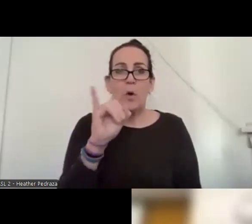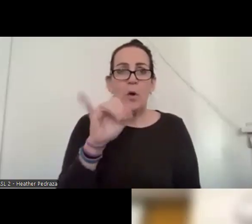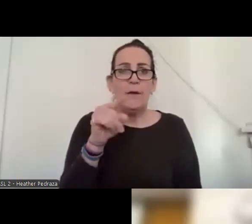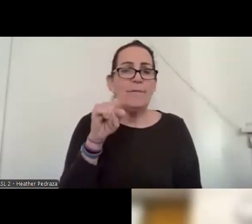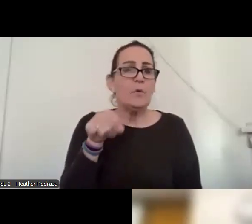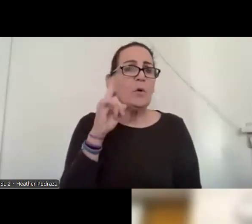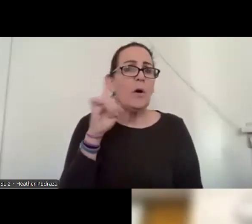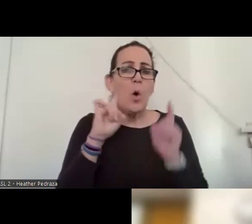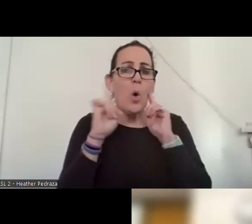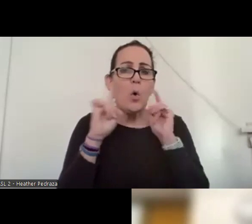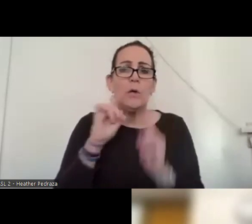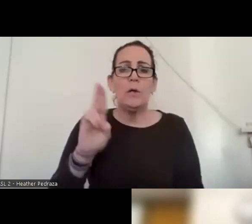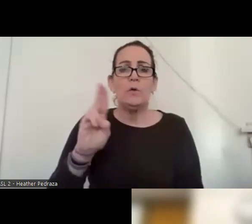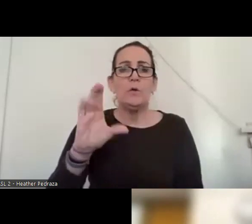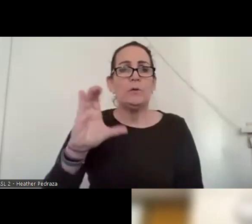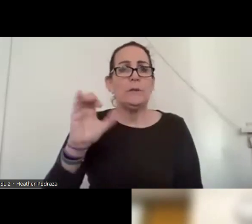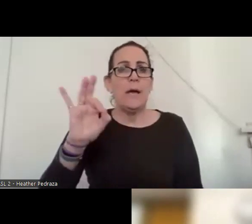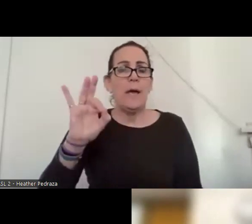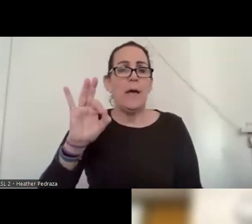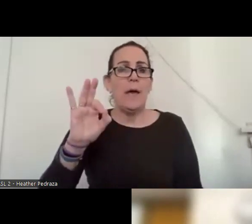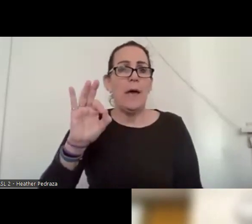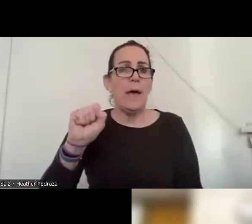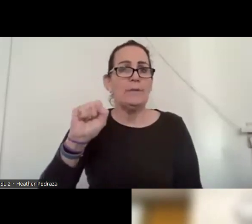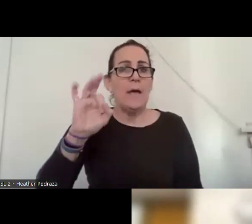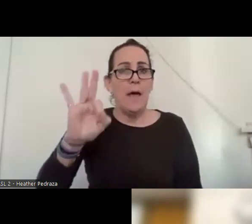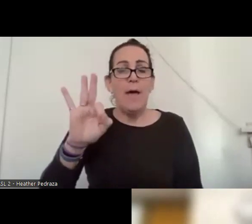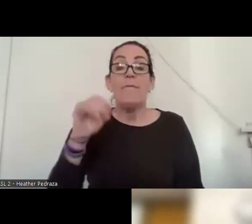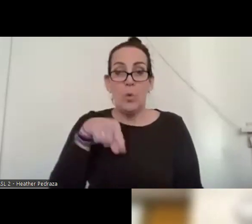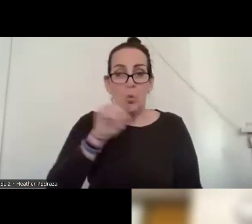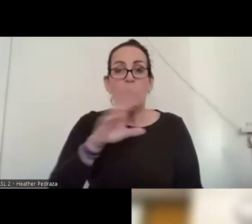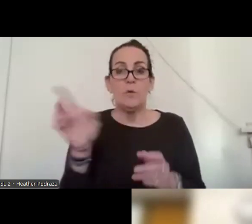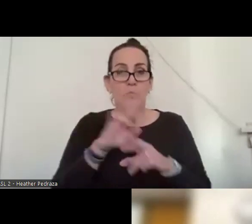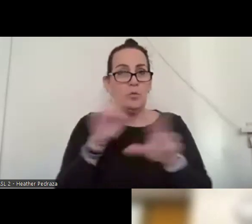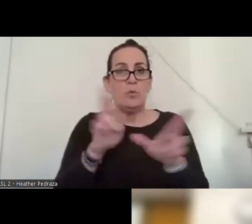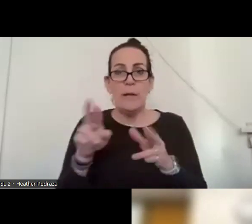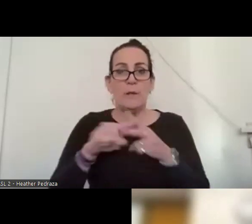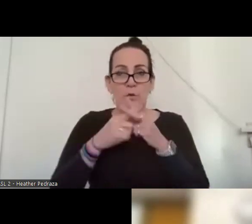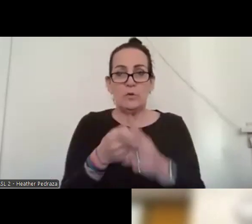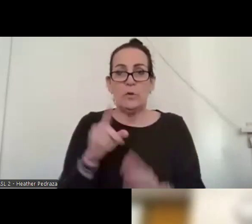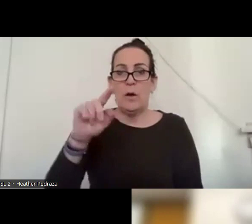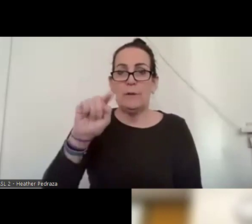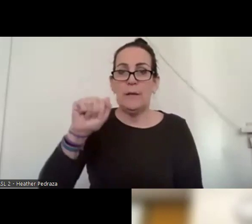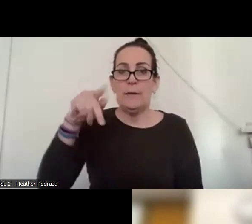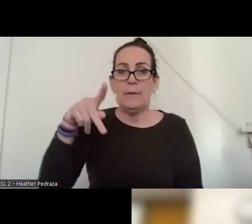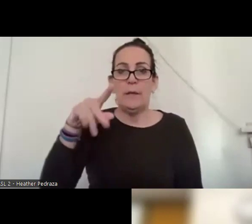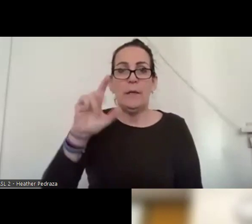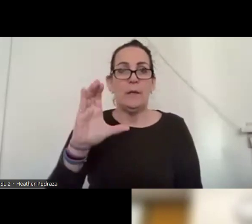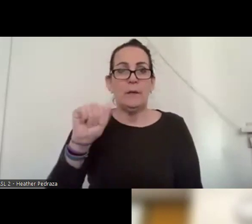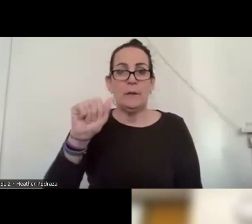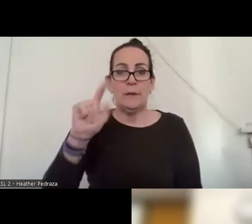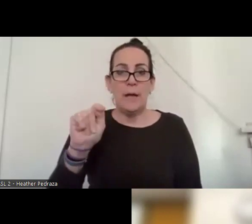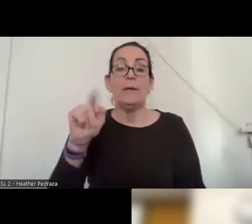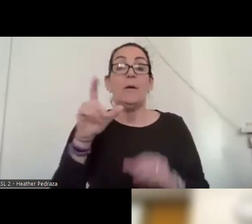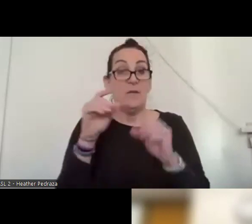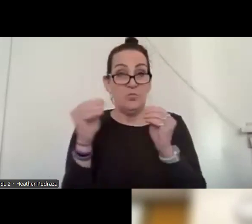the UCSF TabCat thing. We're actually about to deploy that. So a lot more needs to be agreed on